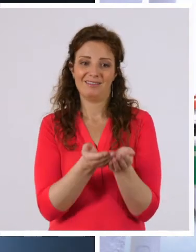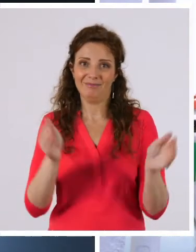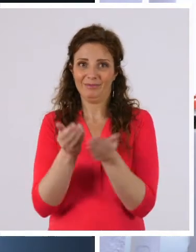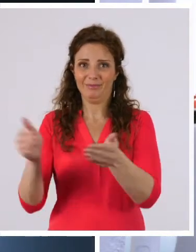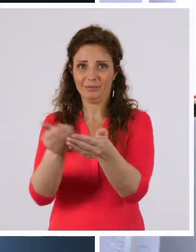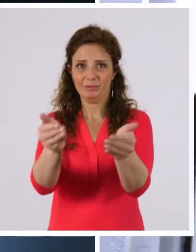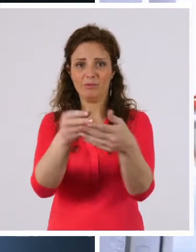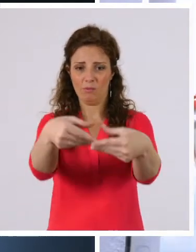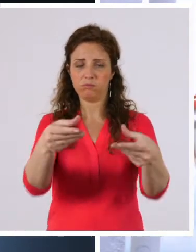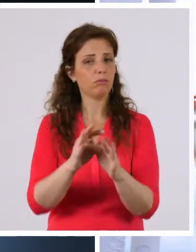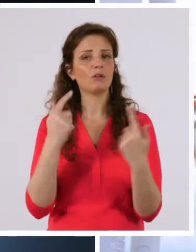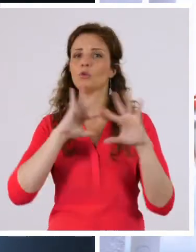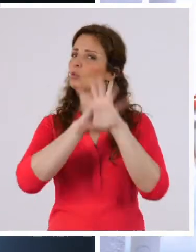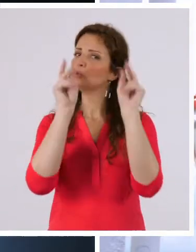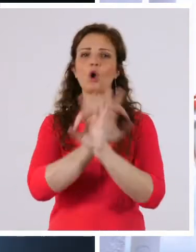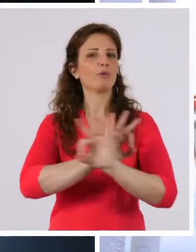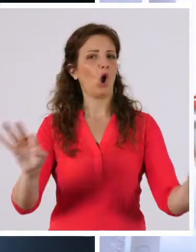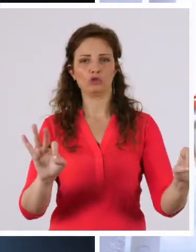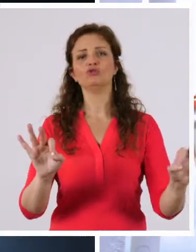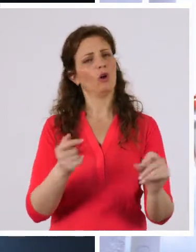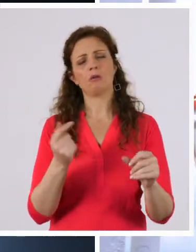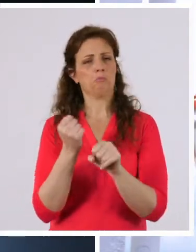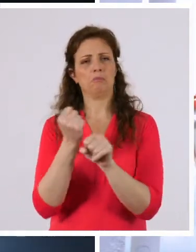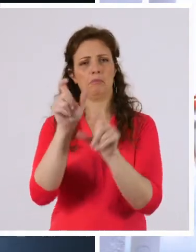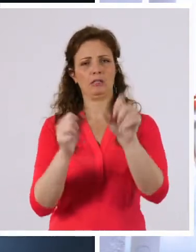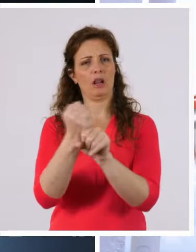Lifeboats will have already been prepared by the crew members.